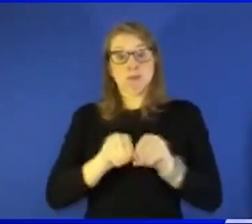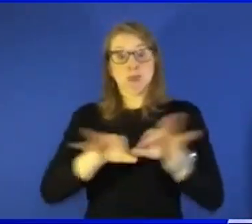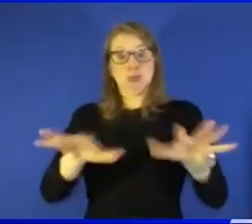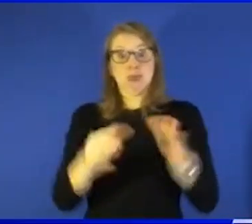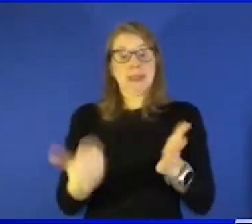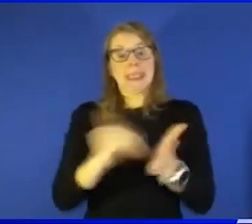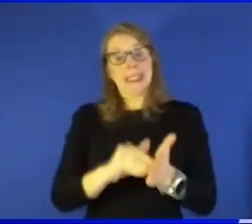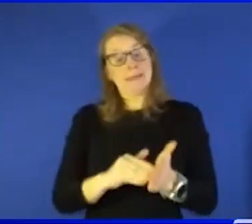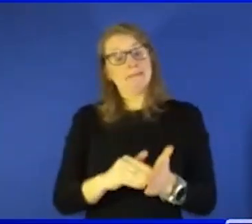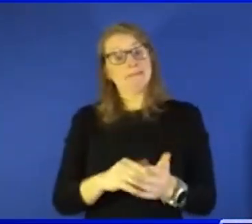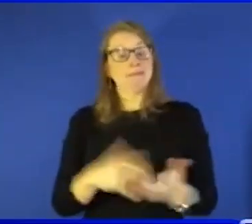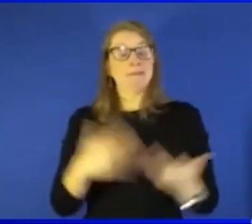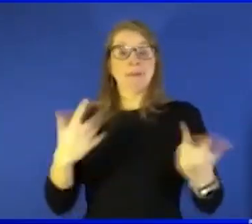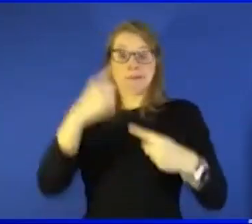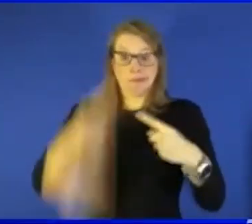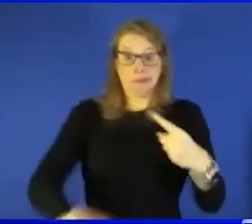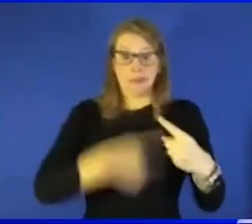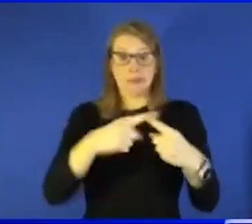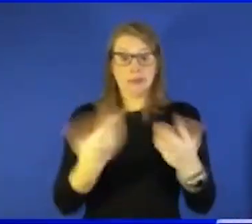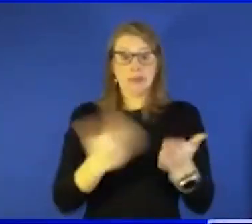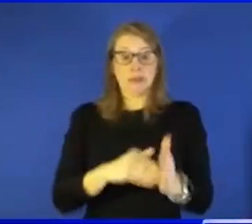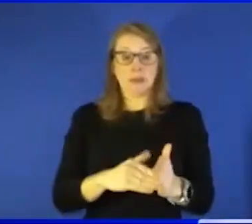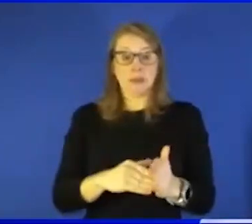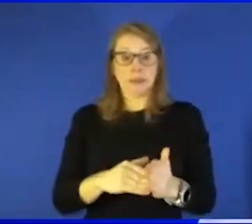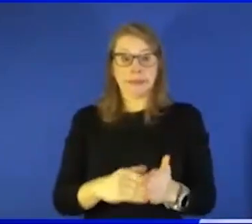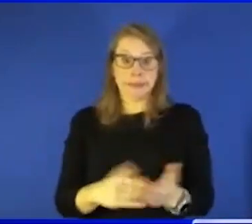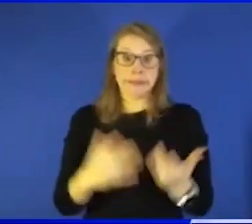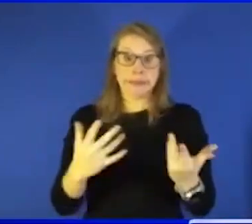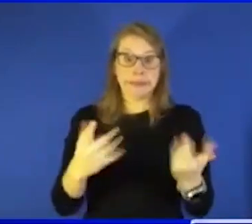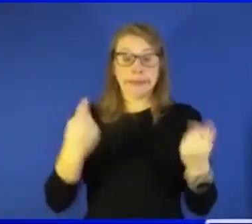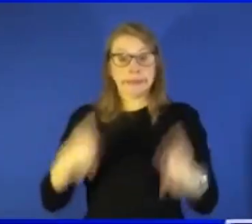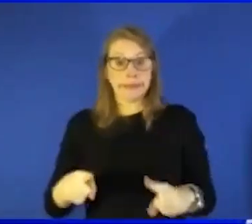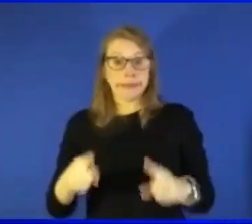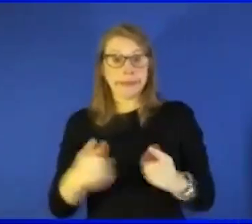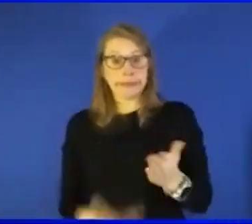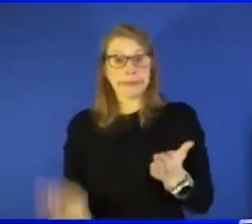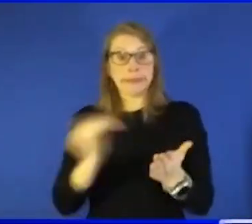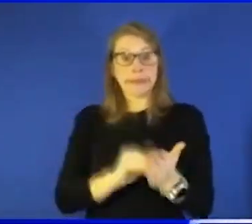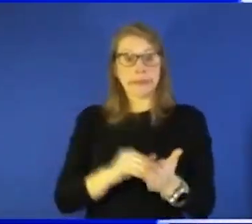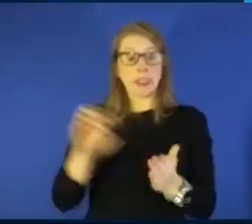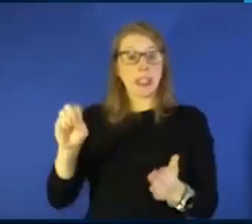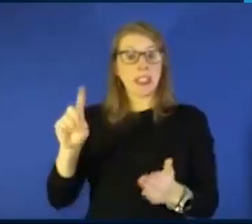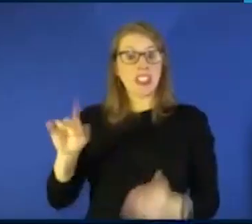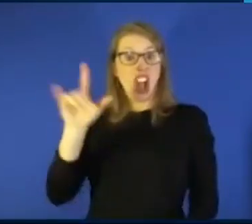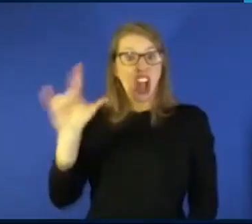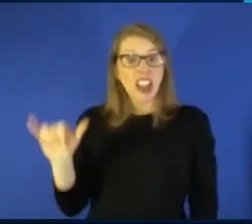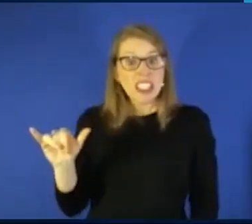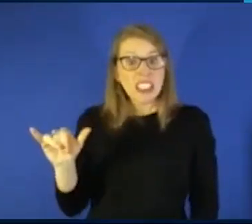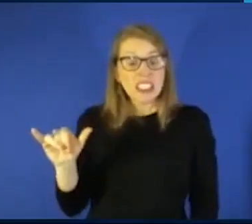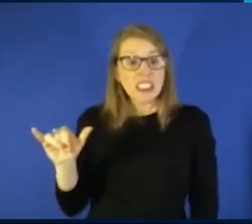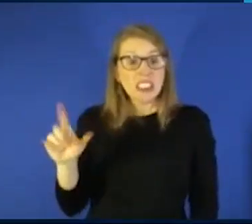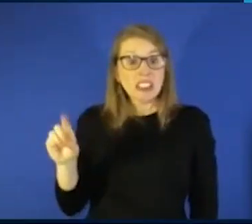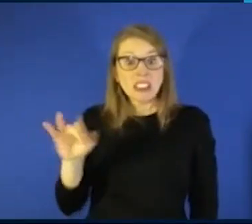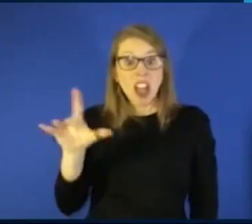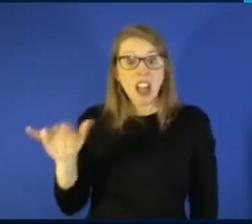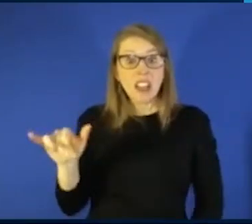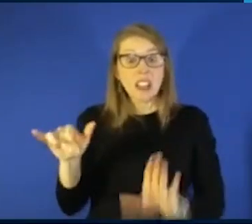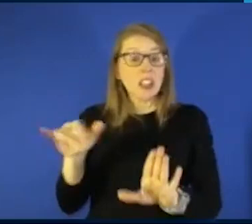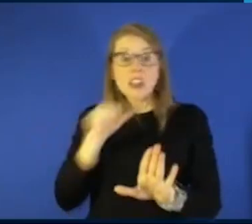again. It's like that song, "Here We Go Again." You know, you Dolly, don't really want me your to sing. favorite? Yeah, I don't love play Dolly. it again. Actually, we don't Dolly have the Parton is rights cool. to that